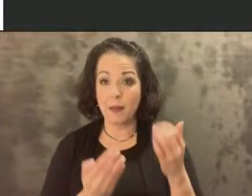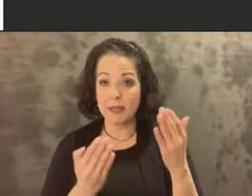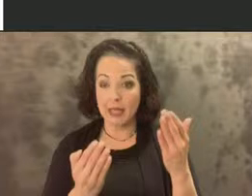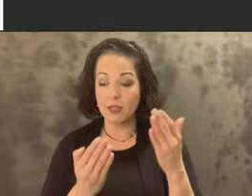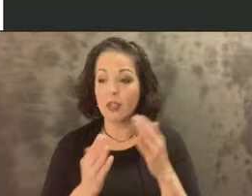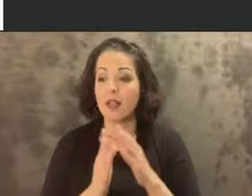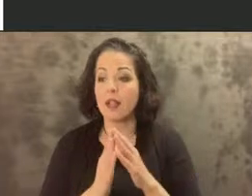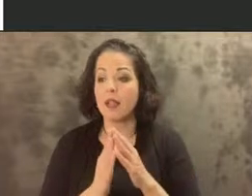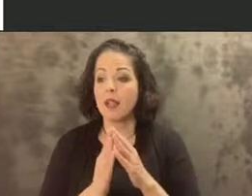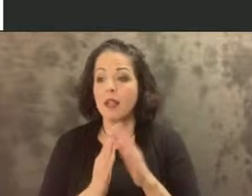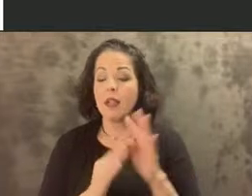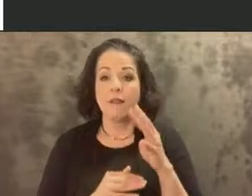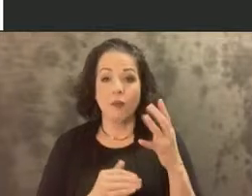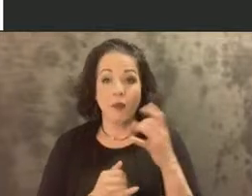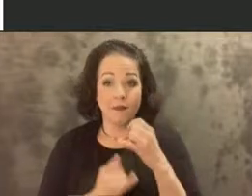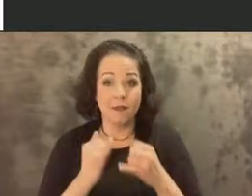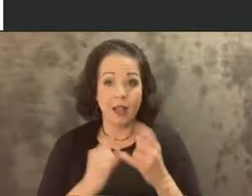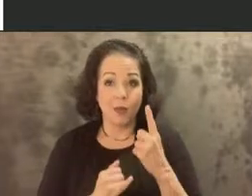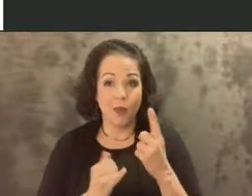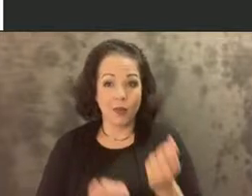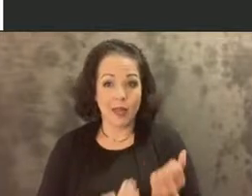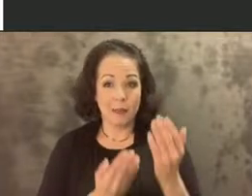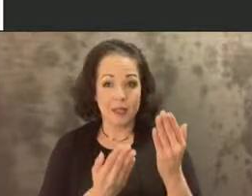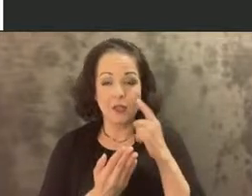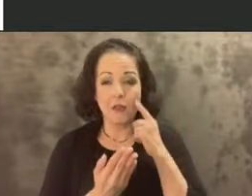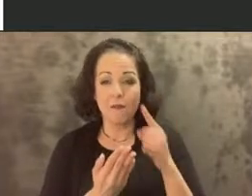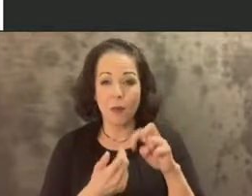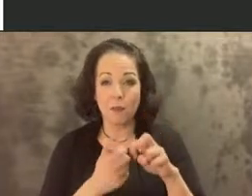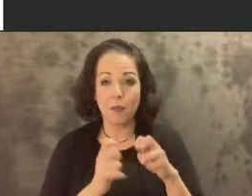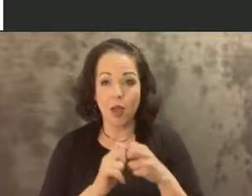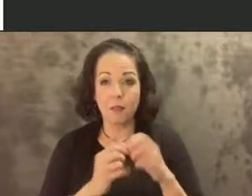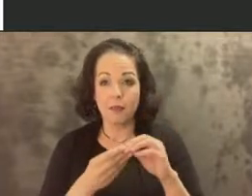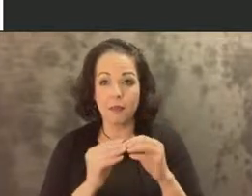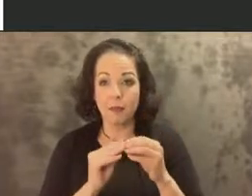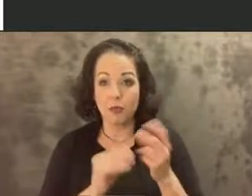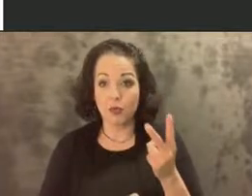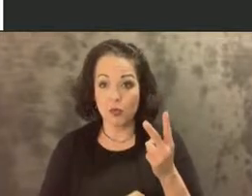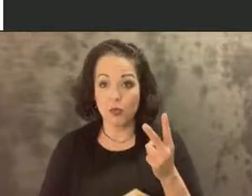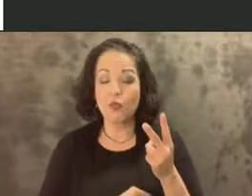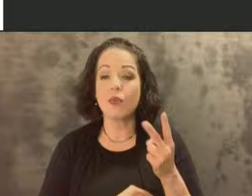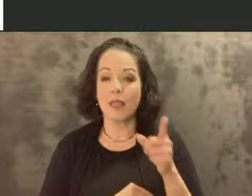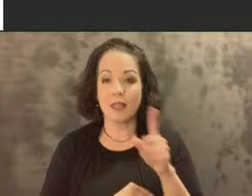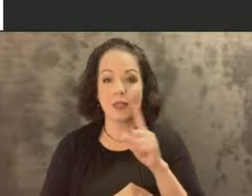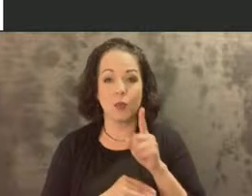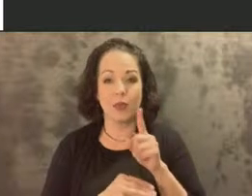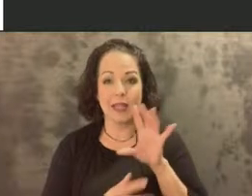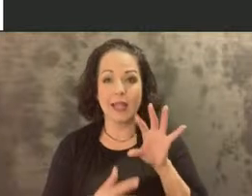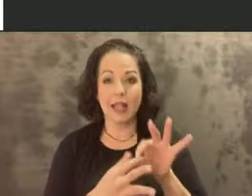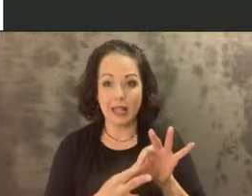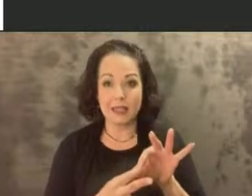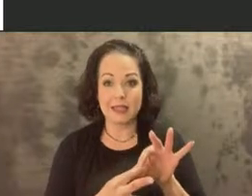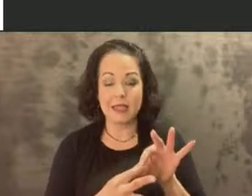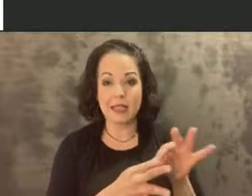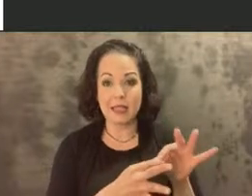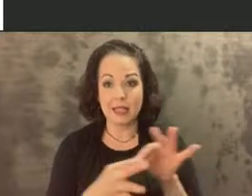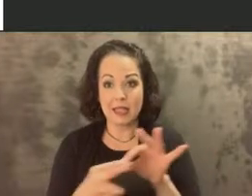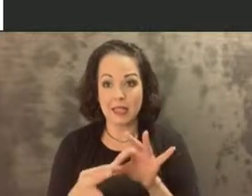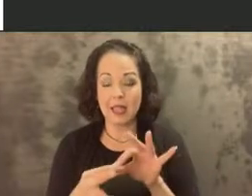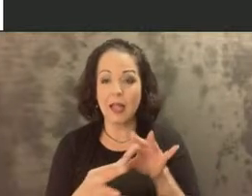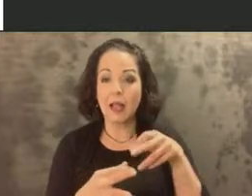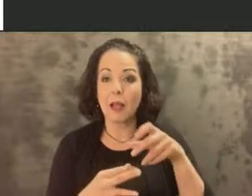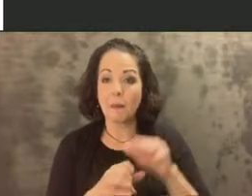So the final recommendation for the problem statement 2, that's really connecting the pandemic-related